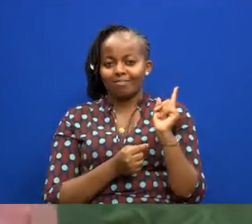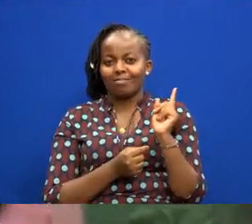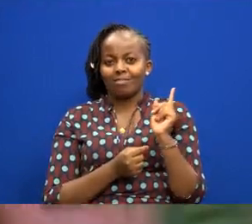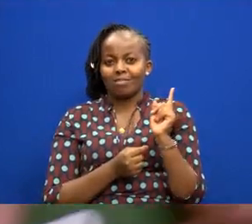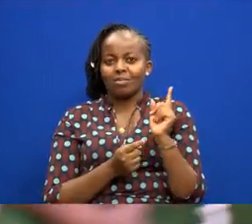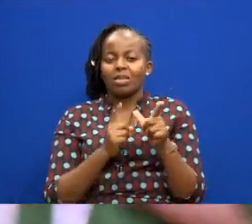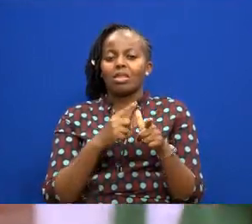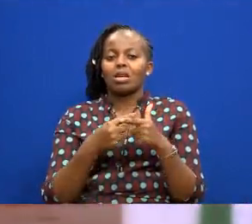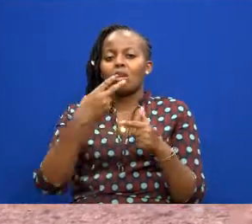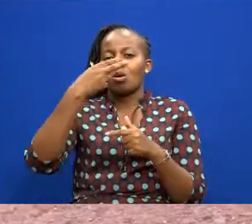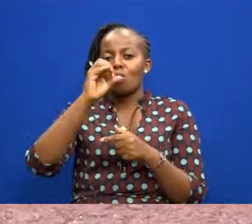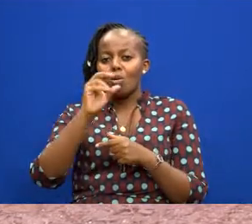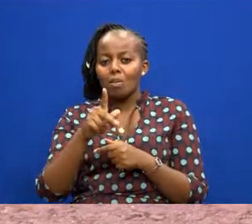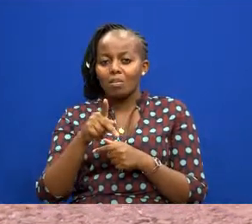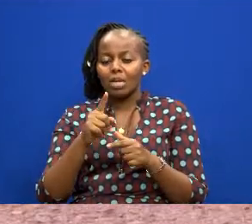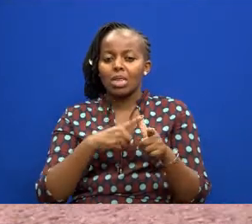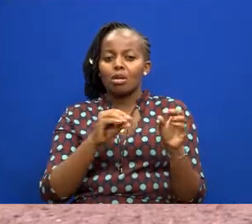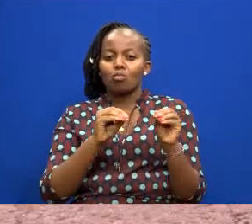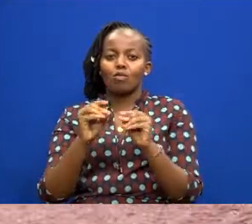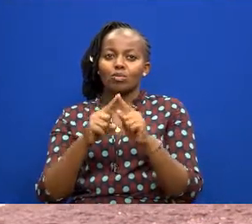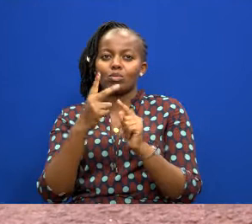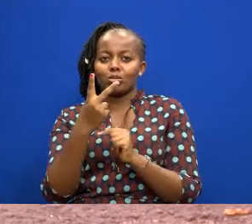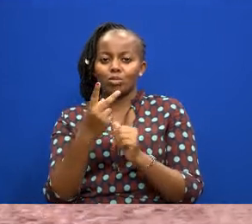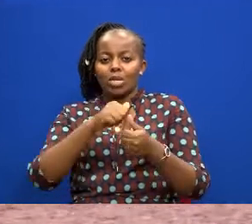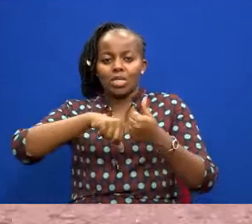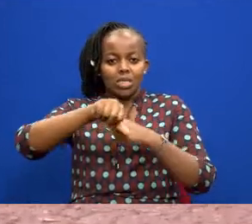Then again, turn.